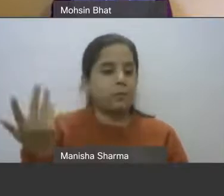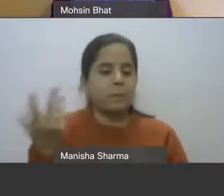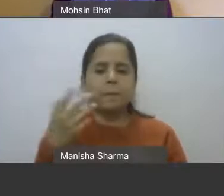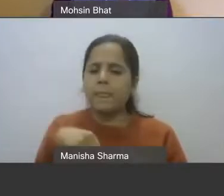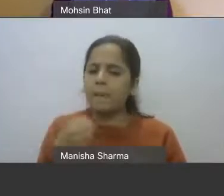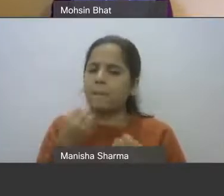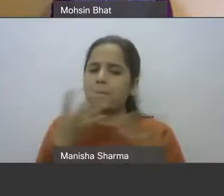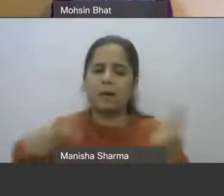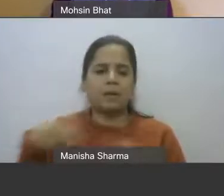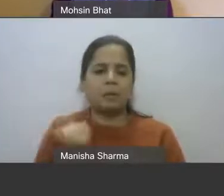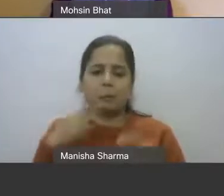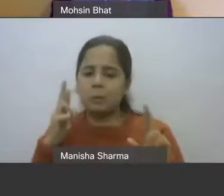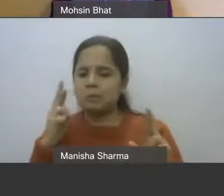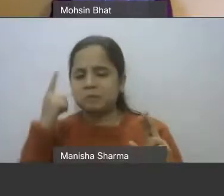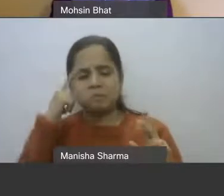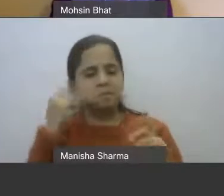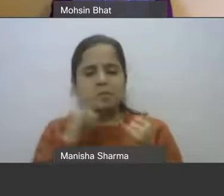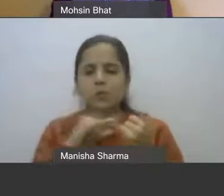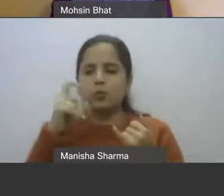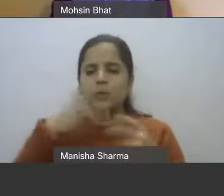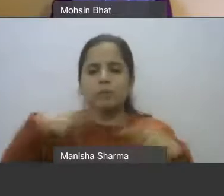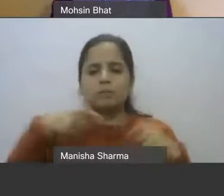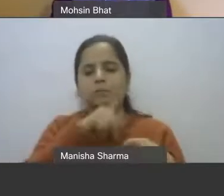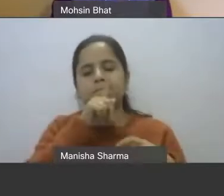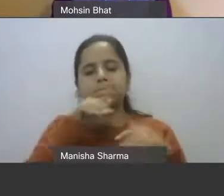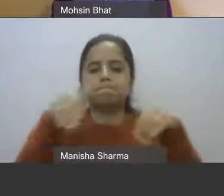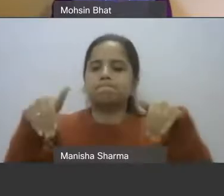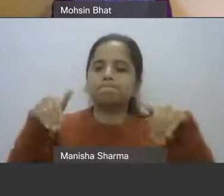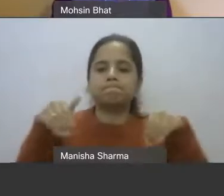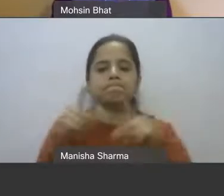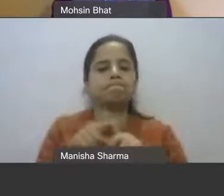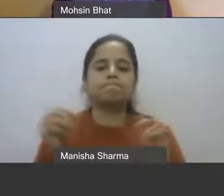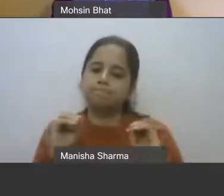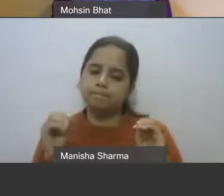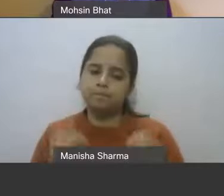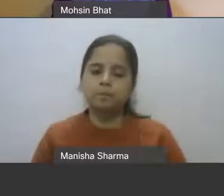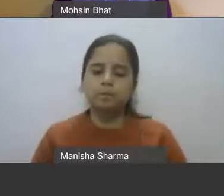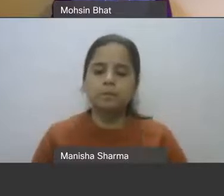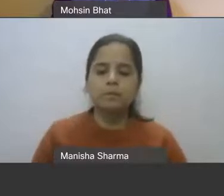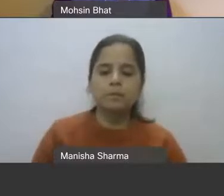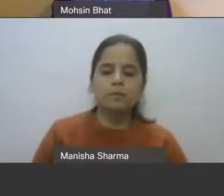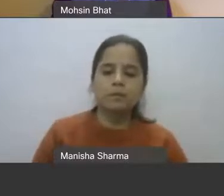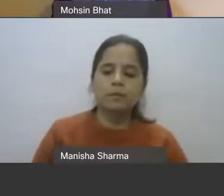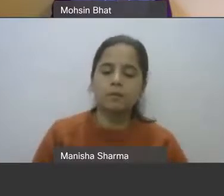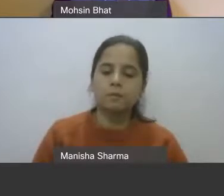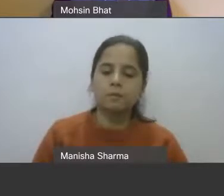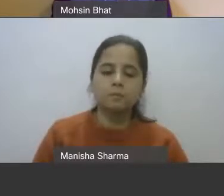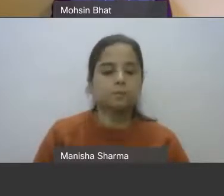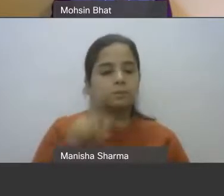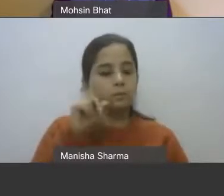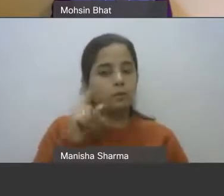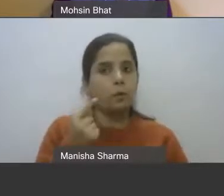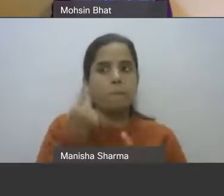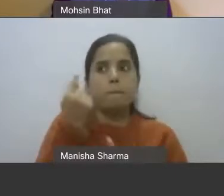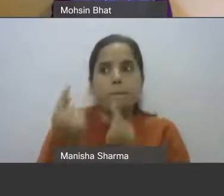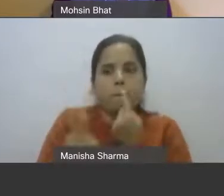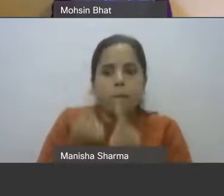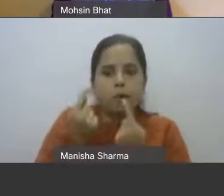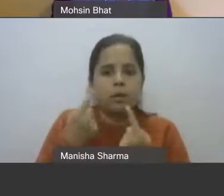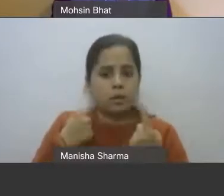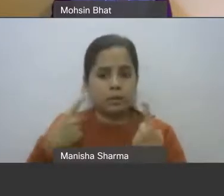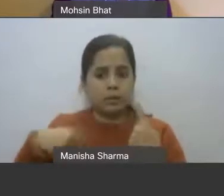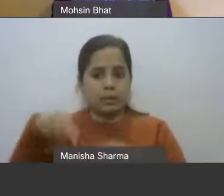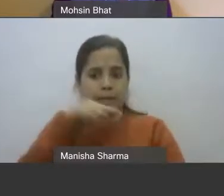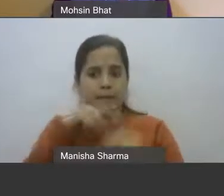many of us are not hopeful about, but yeah, that remains a fact. But as a political ideal, we need to